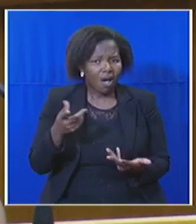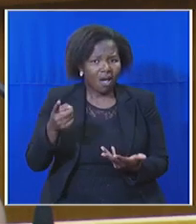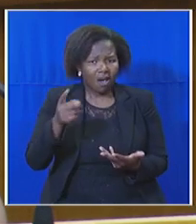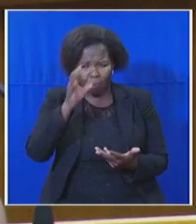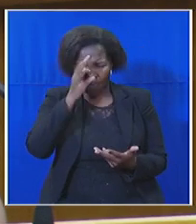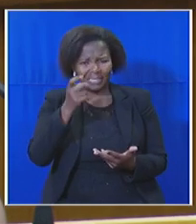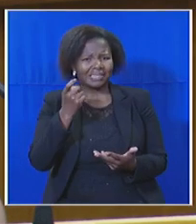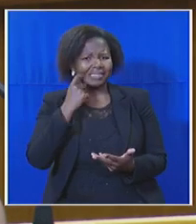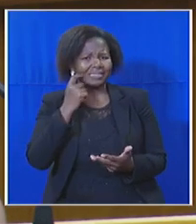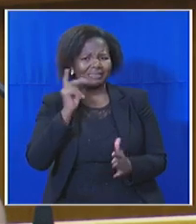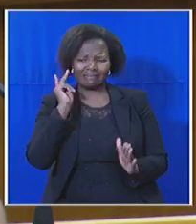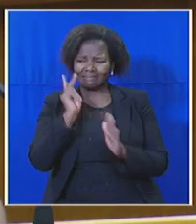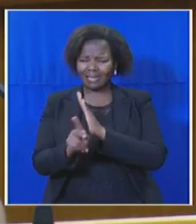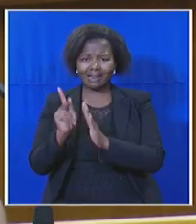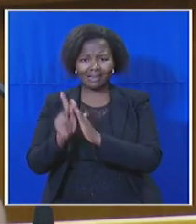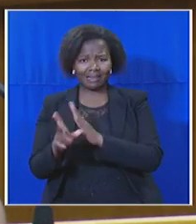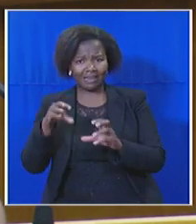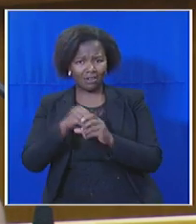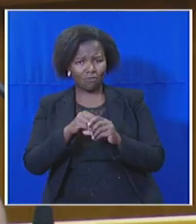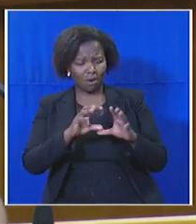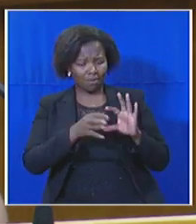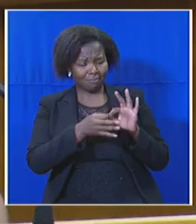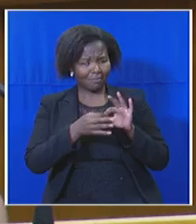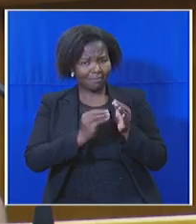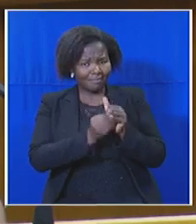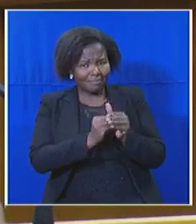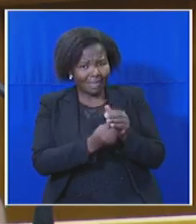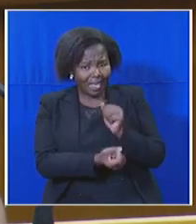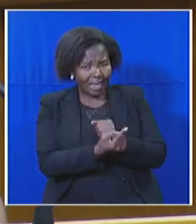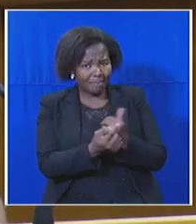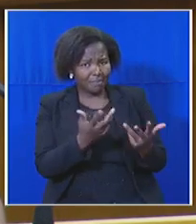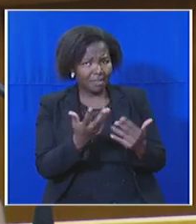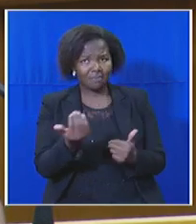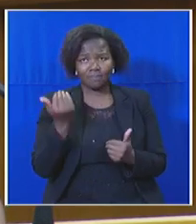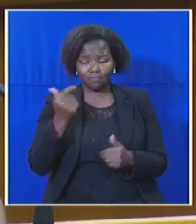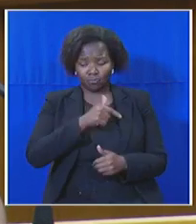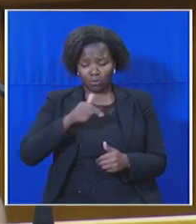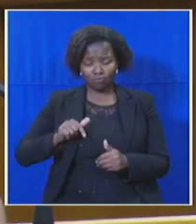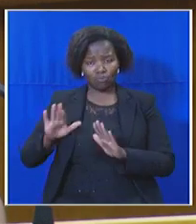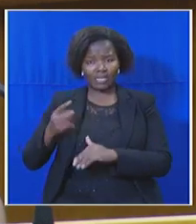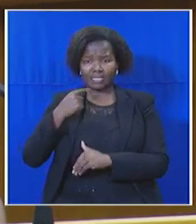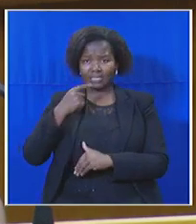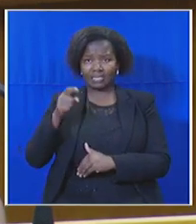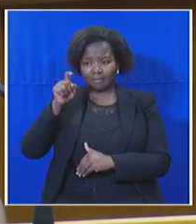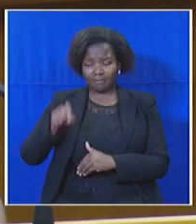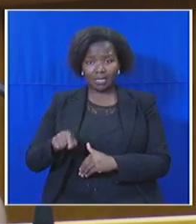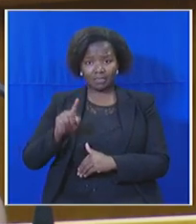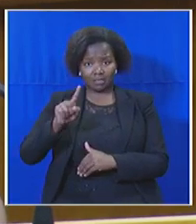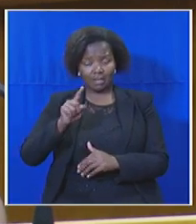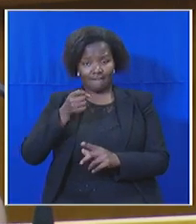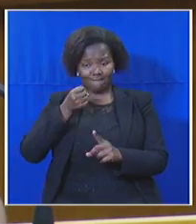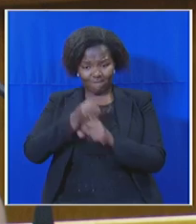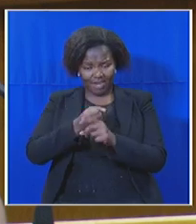Is it tied in with gang rituals? Calls are being made, the most recent by the president, for officers to fight back. And I assure